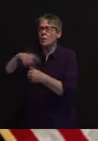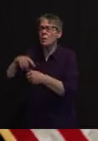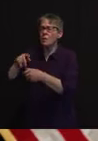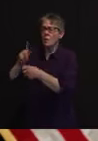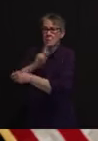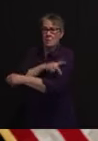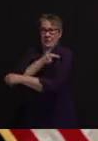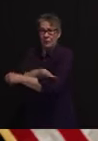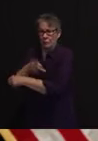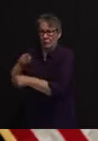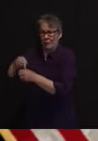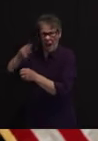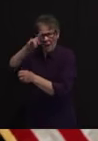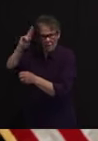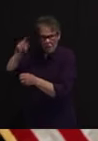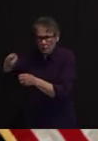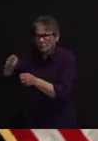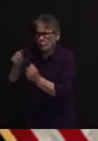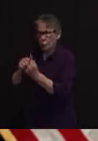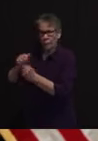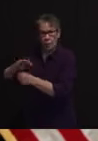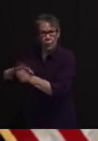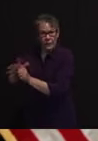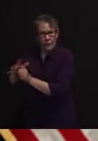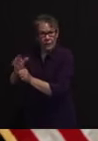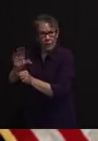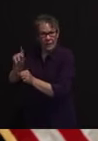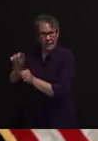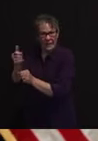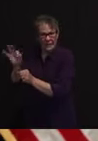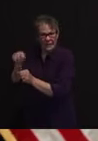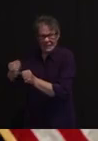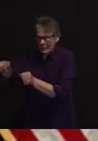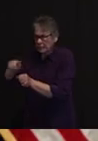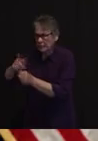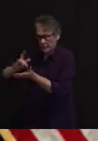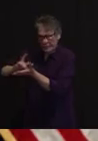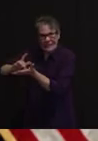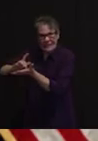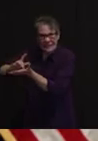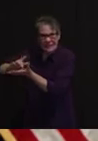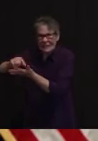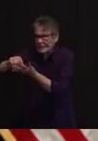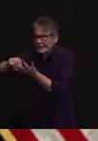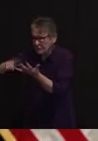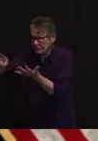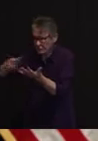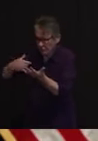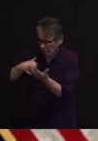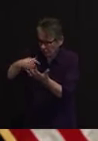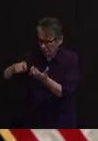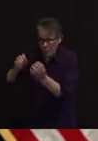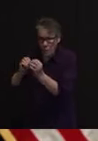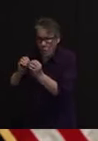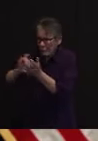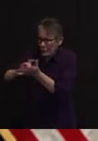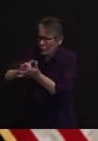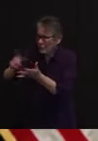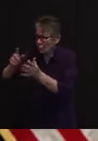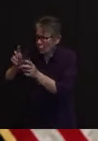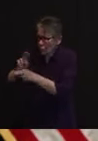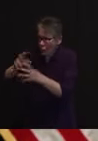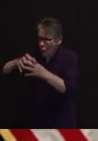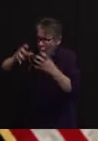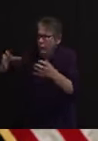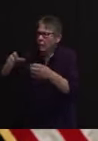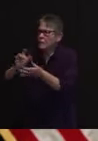And finally, one of our viewers is currently divorced, and their partner is keeping the kids away through the